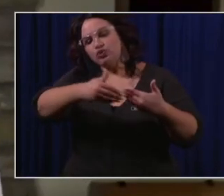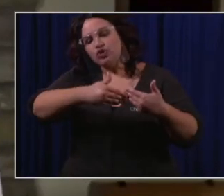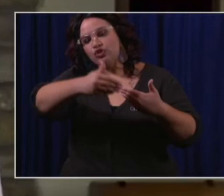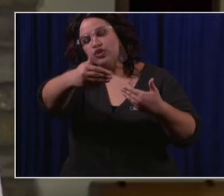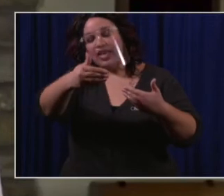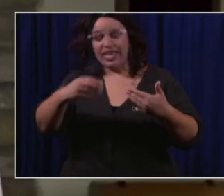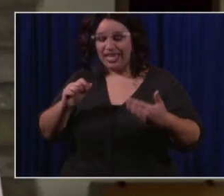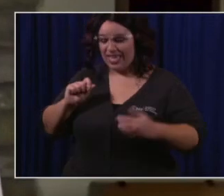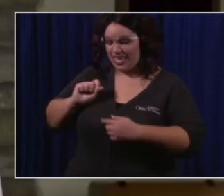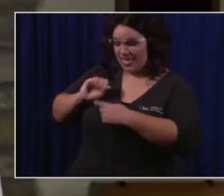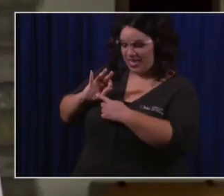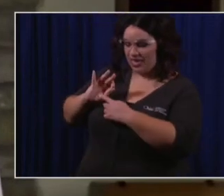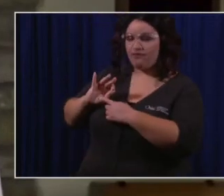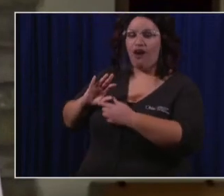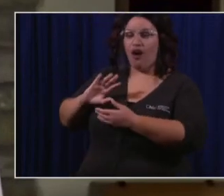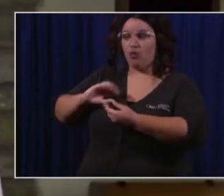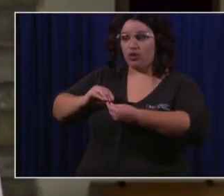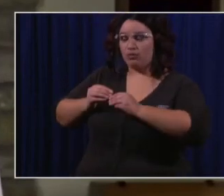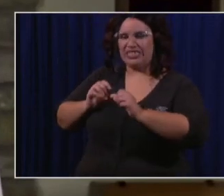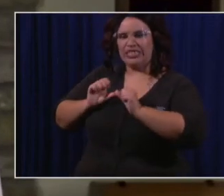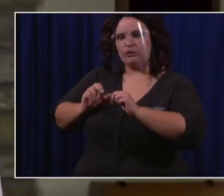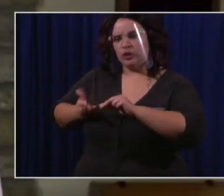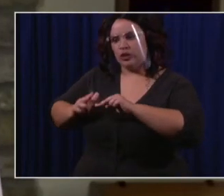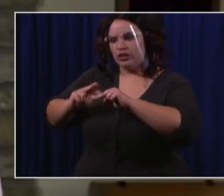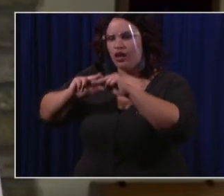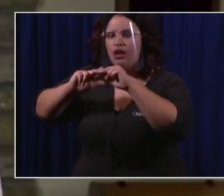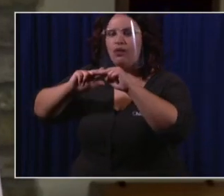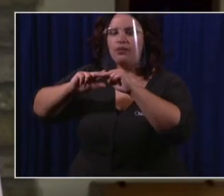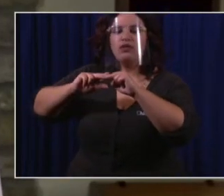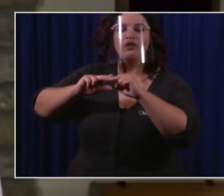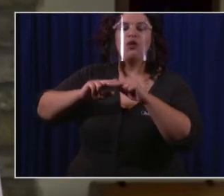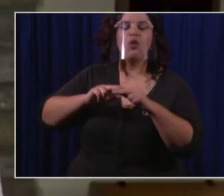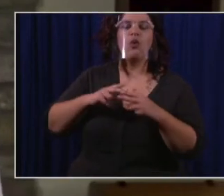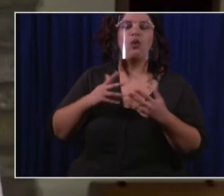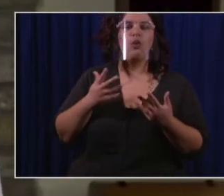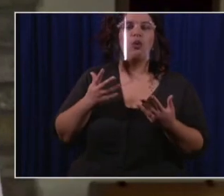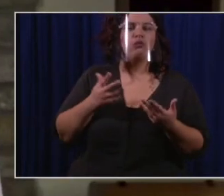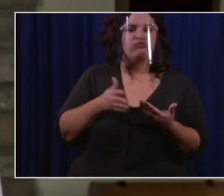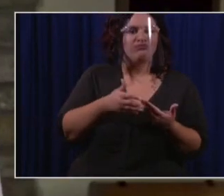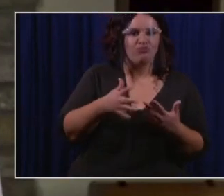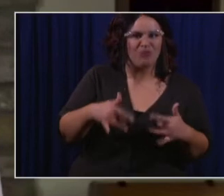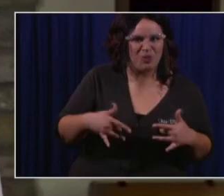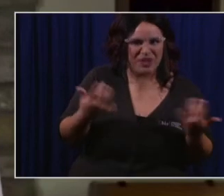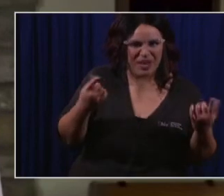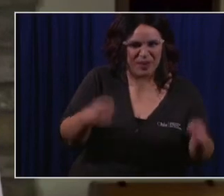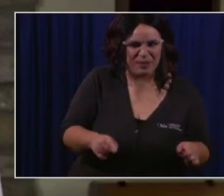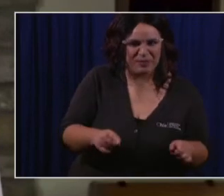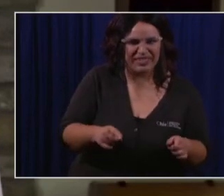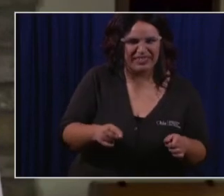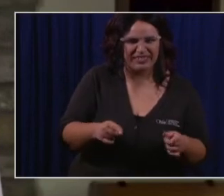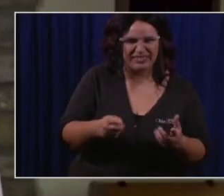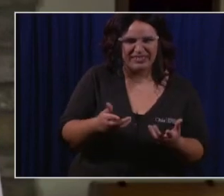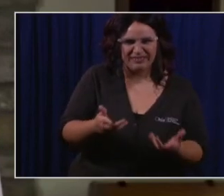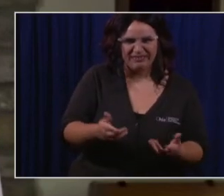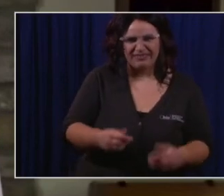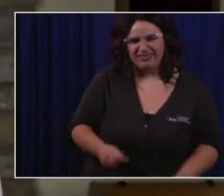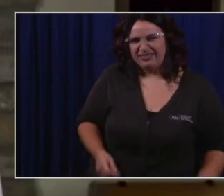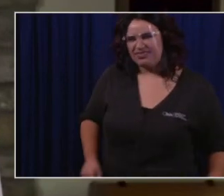don't go in a better direction for Ohio? Thank you. Well, I don't know that I've asked that specific